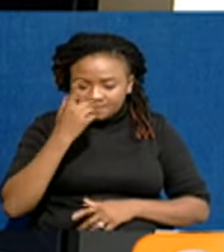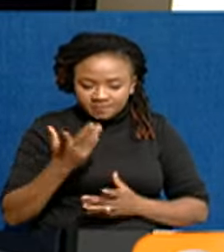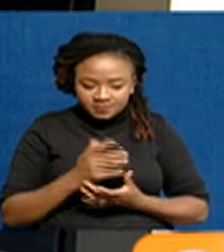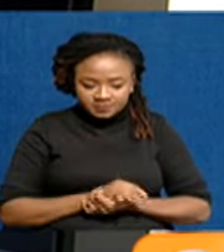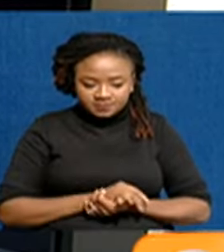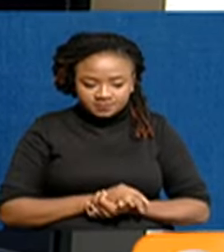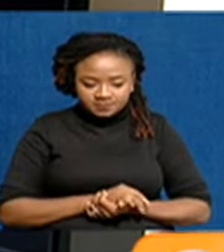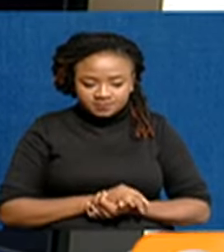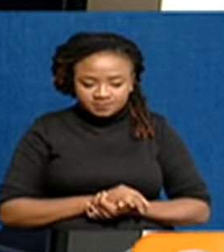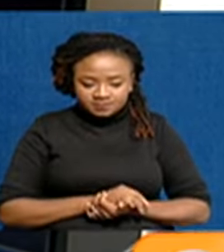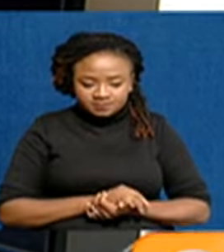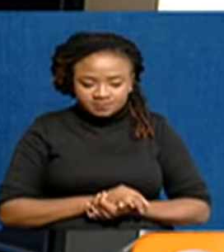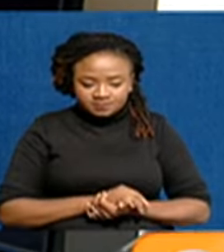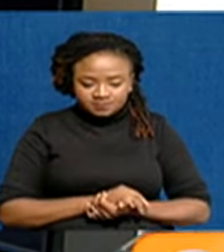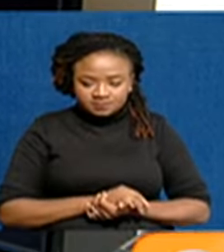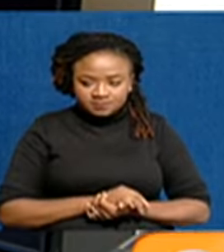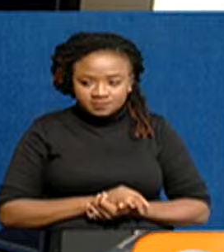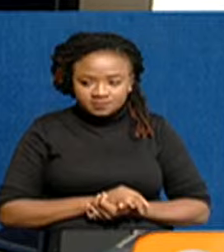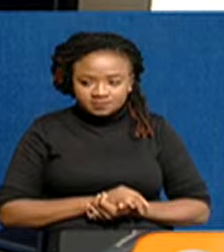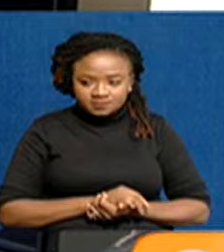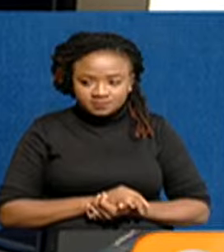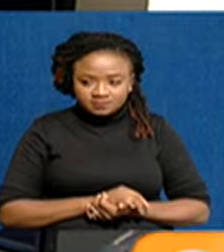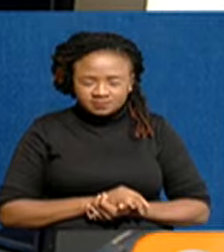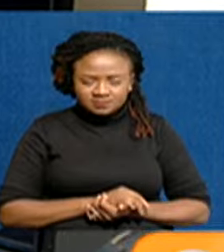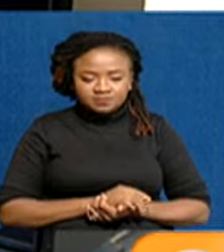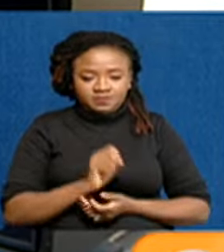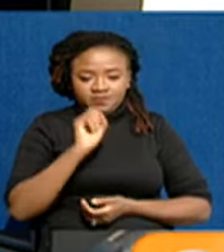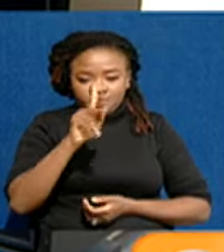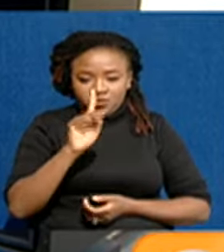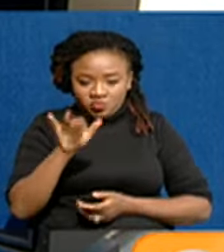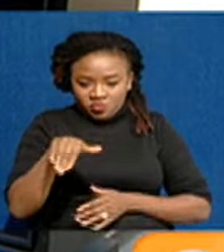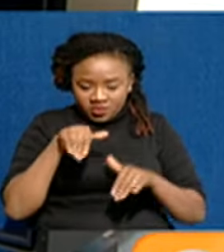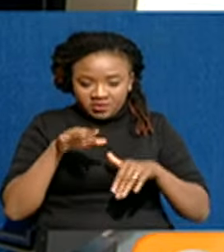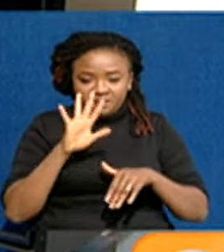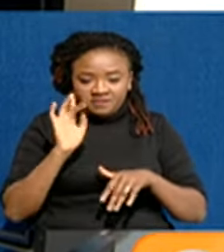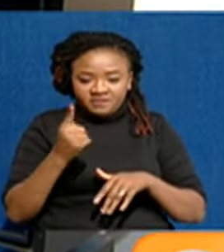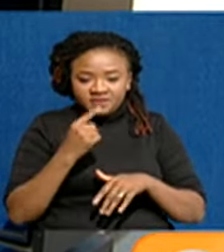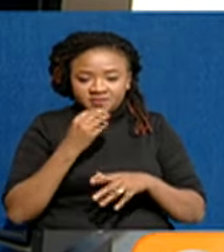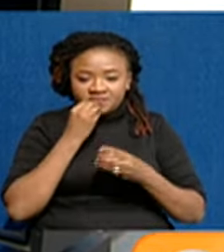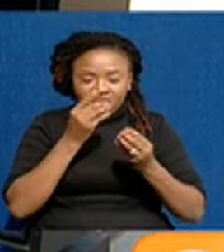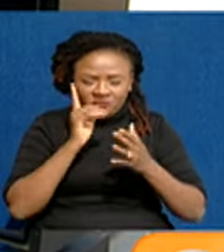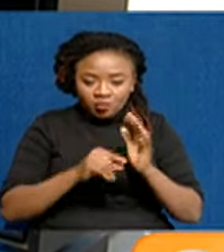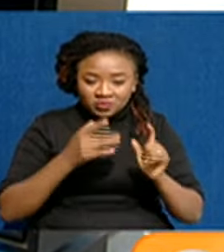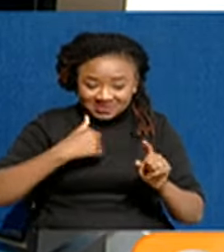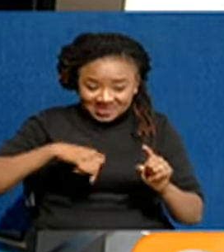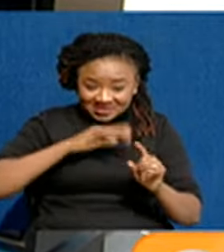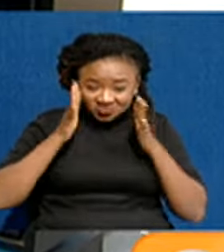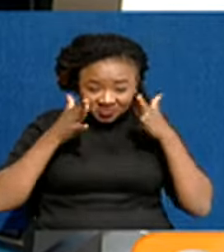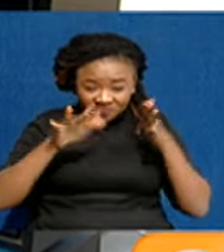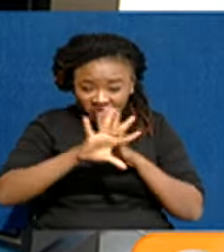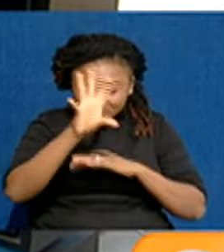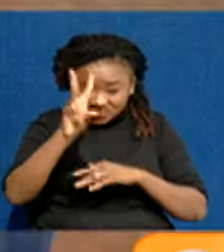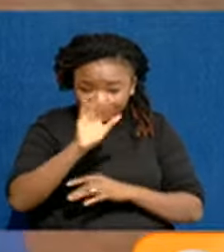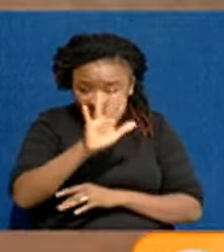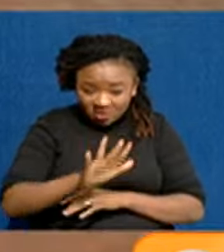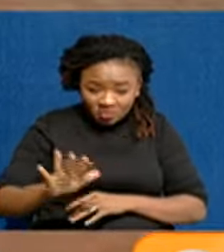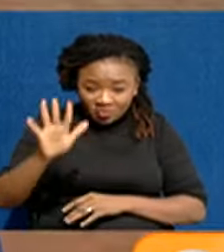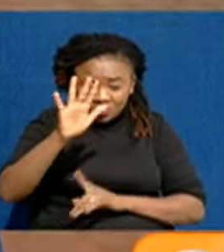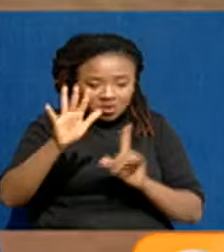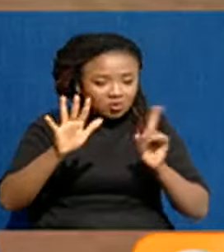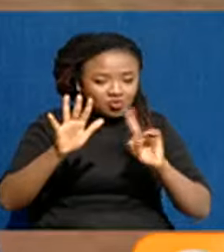entire continent. Well, let me correct that we don't cover entire continent, but we cover the